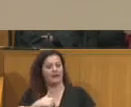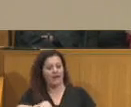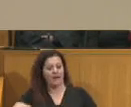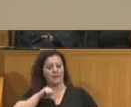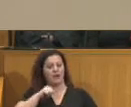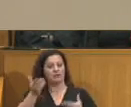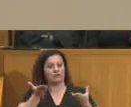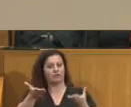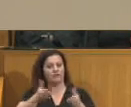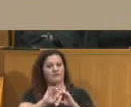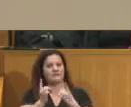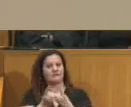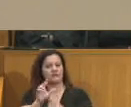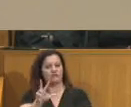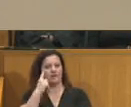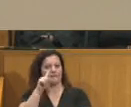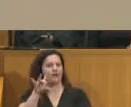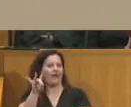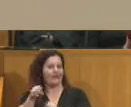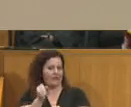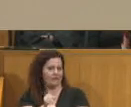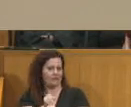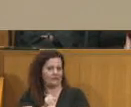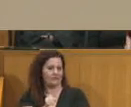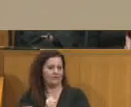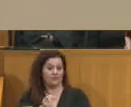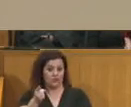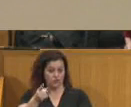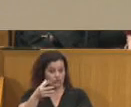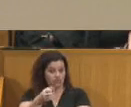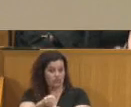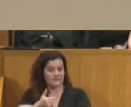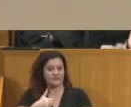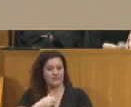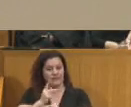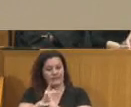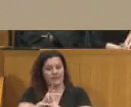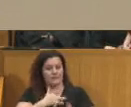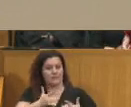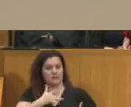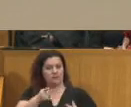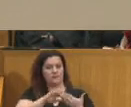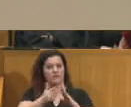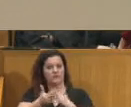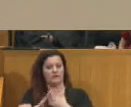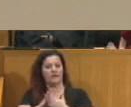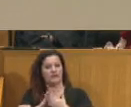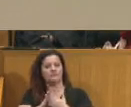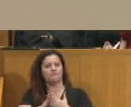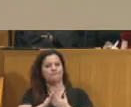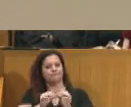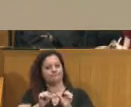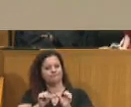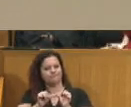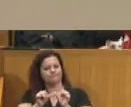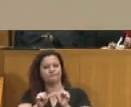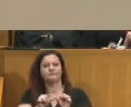do not exercise effective power. They cannot be relied upon to make forceful demands on behalf of their